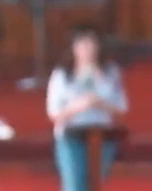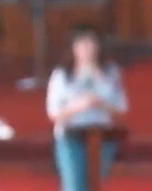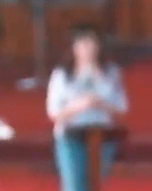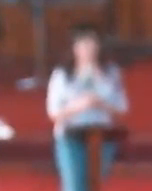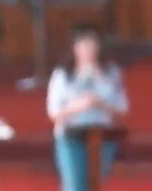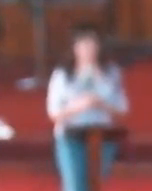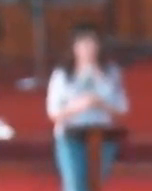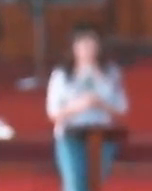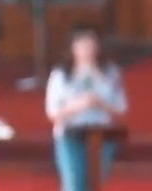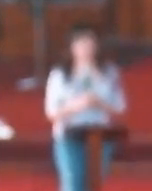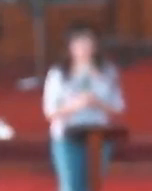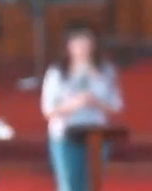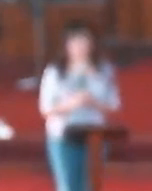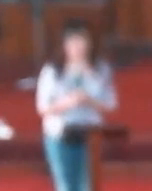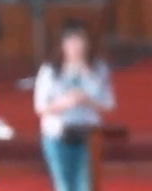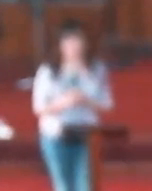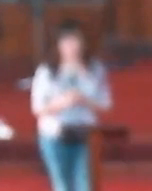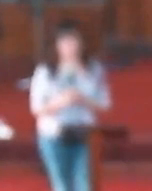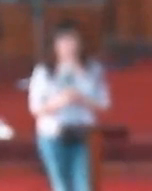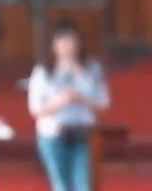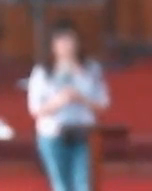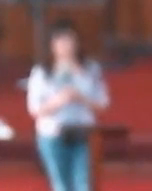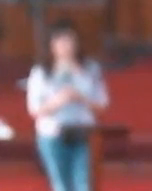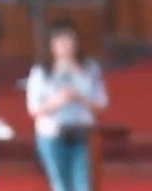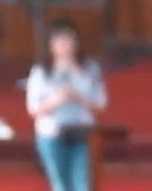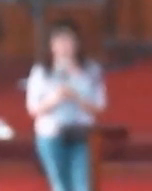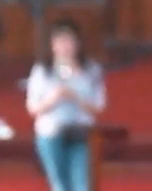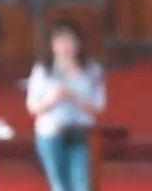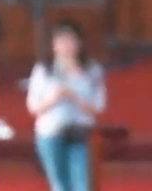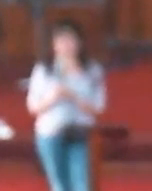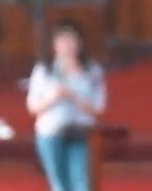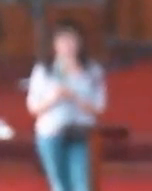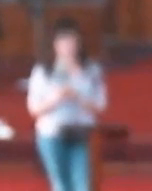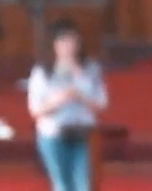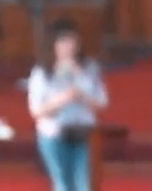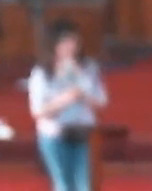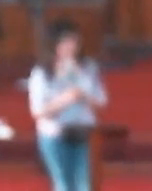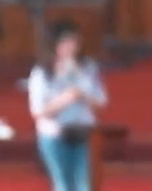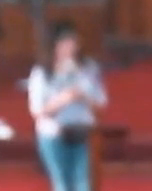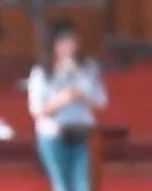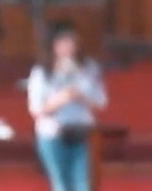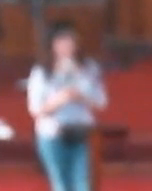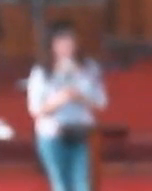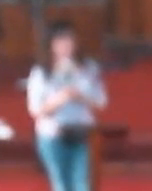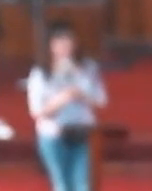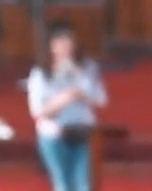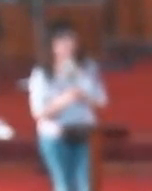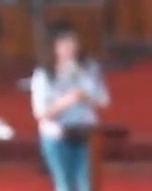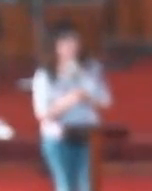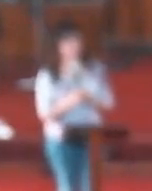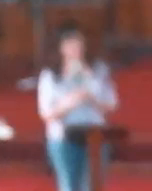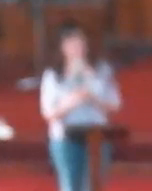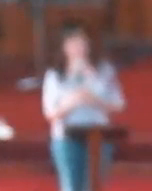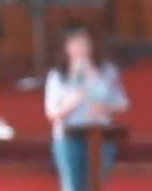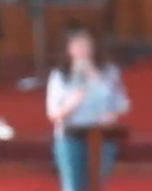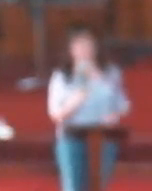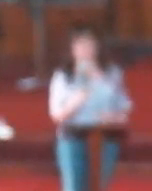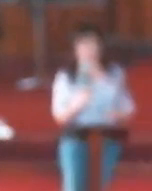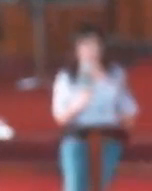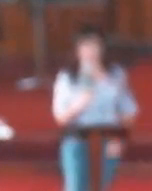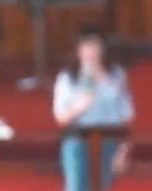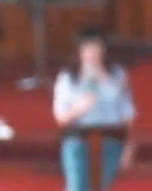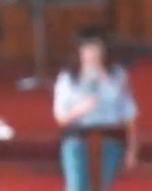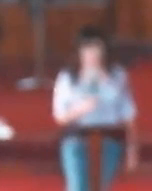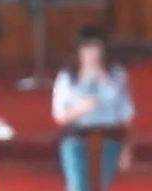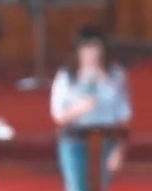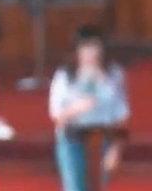acerca de Elías y cómo él profetizó sobre una mujer. And we're also going to read in 1 Kings about Elijah, how he prophesies over a